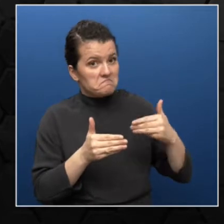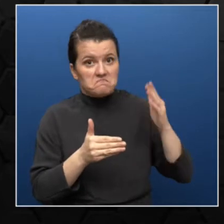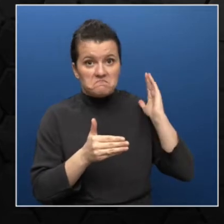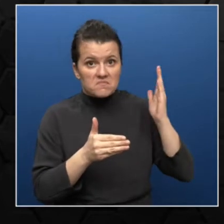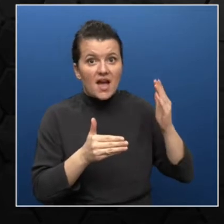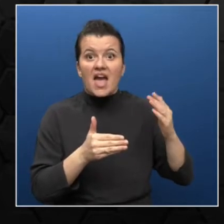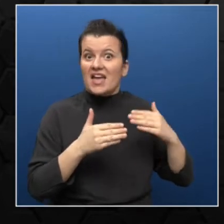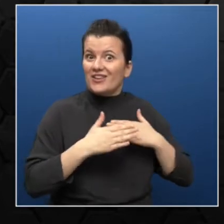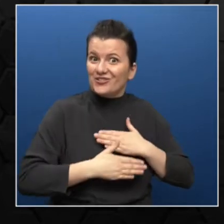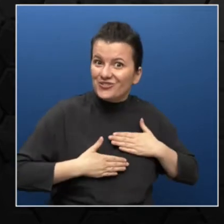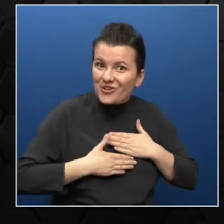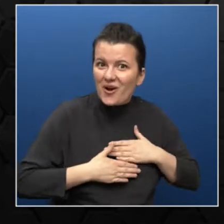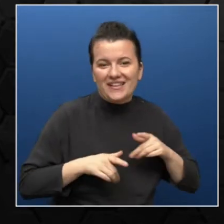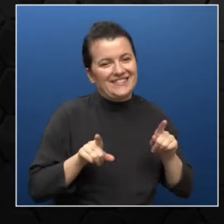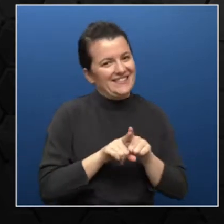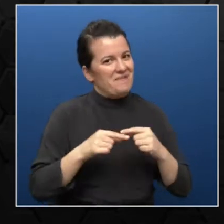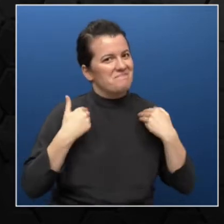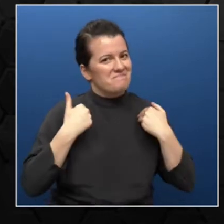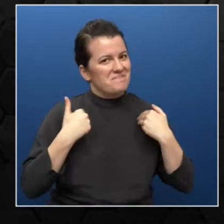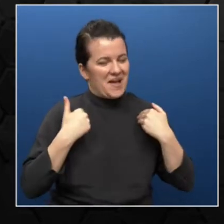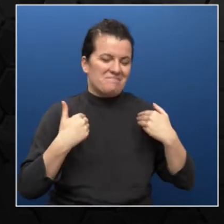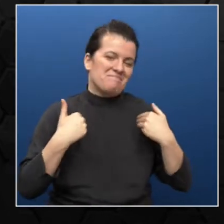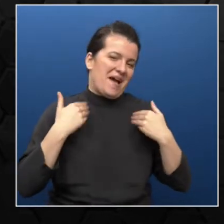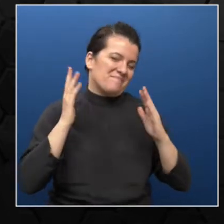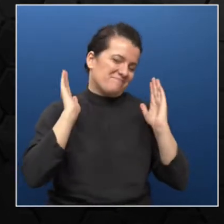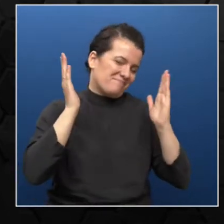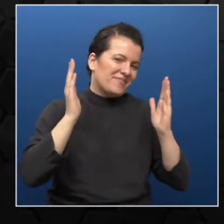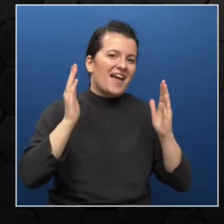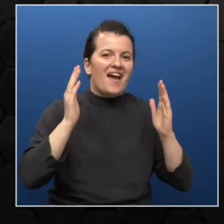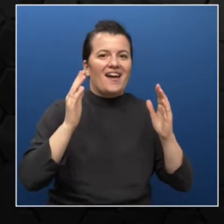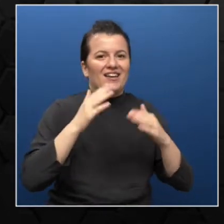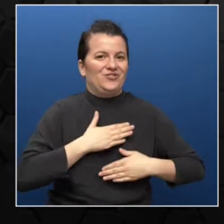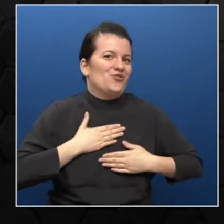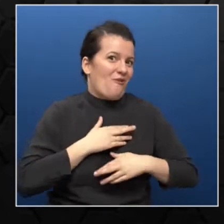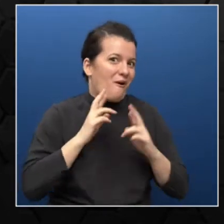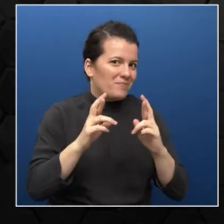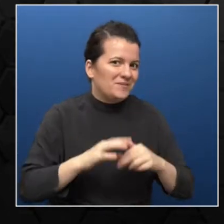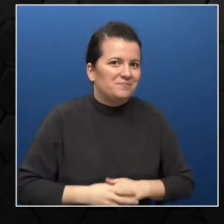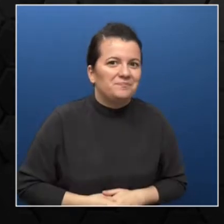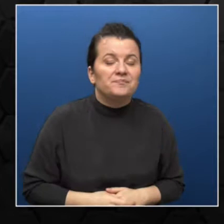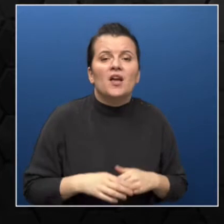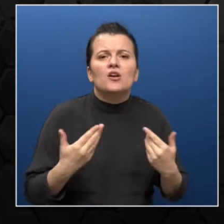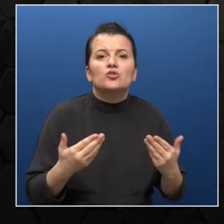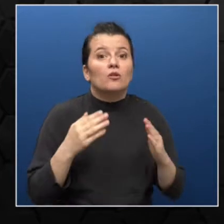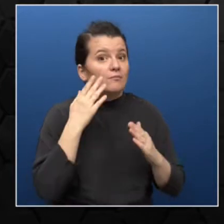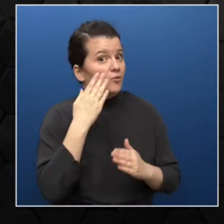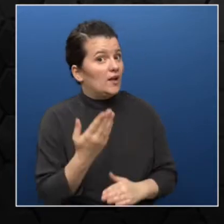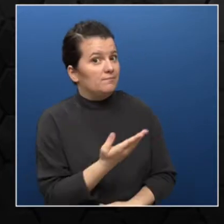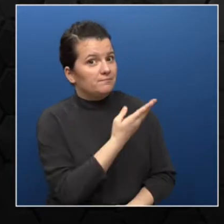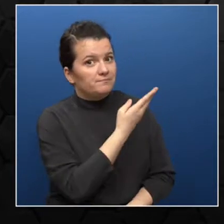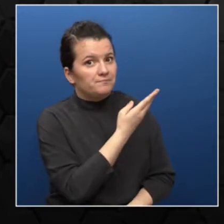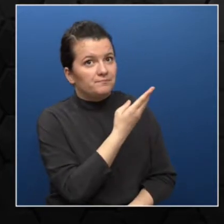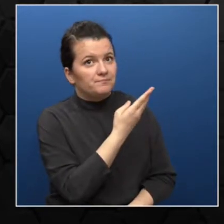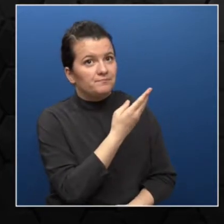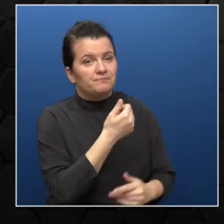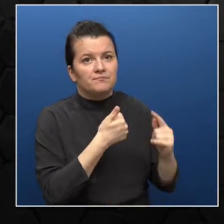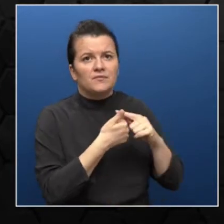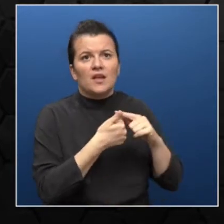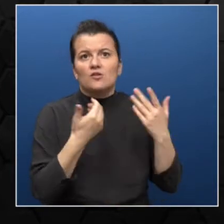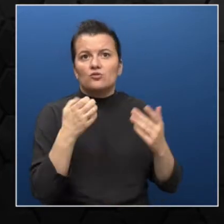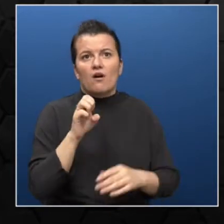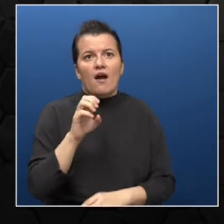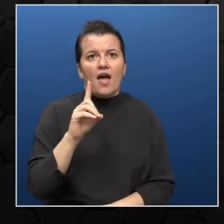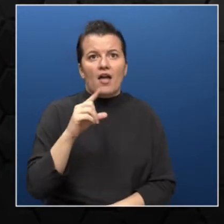well. So the points of discussion for my session would be introduction to Edge AI and how it